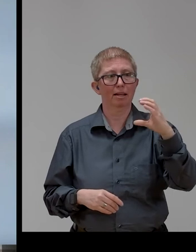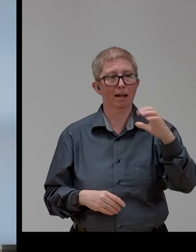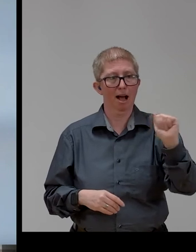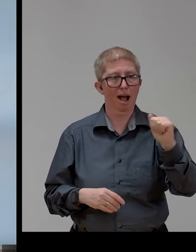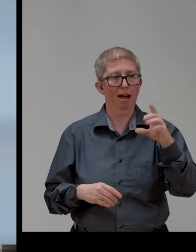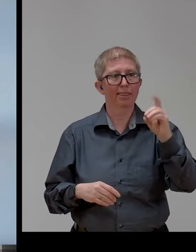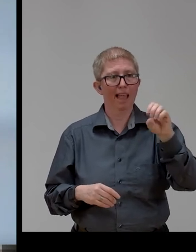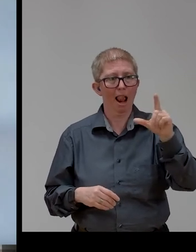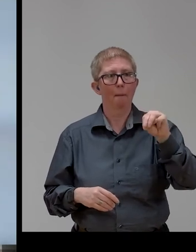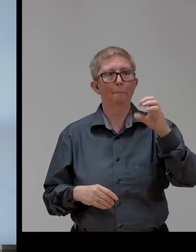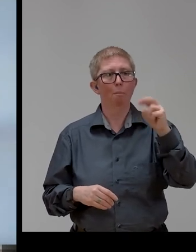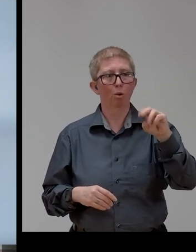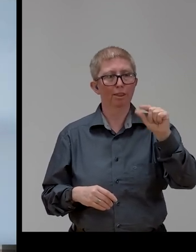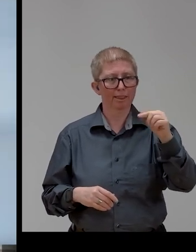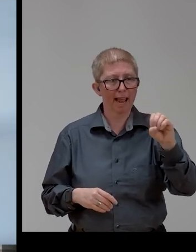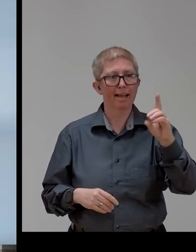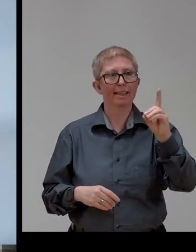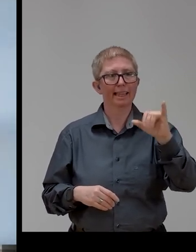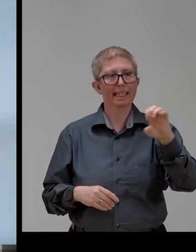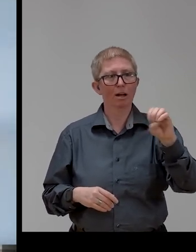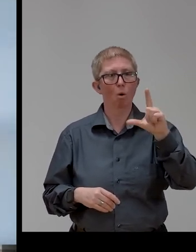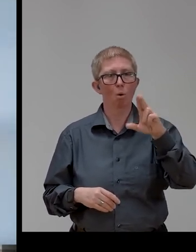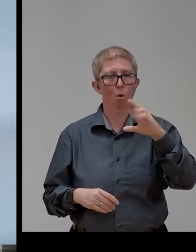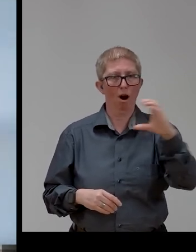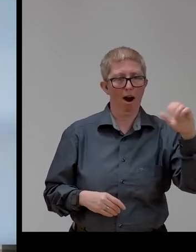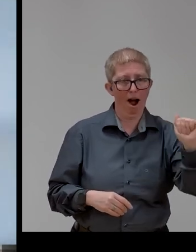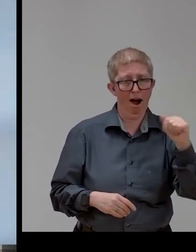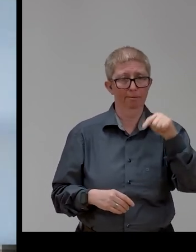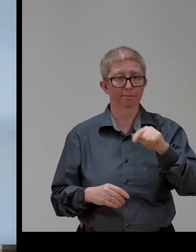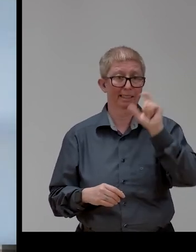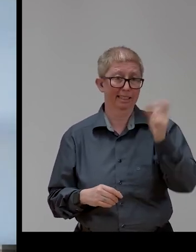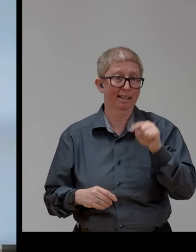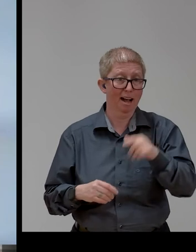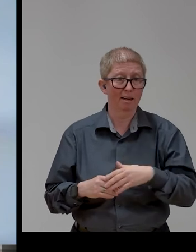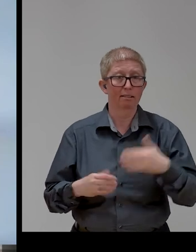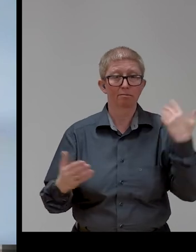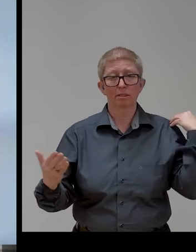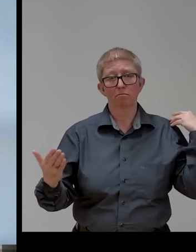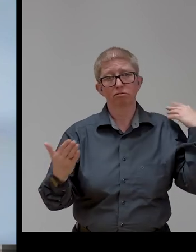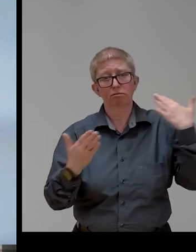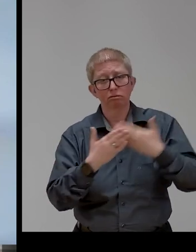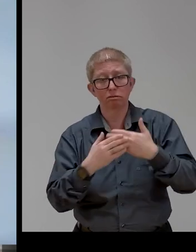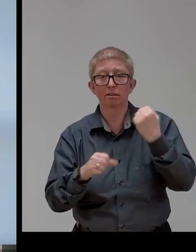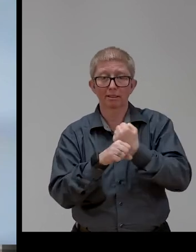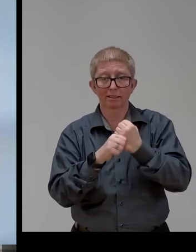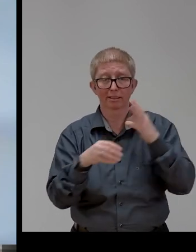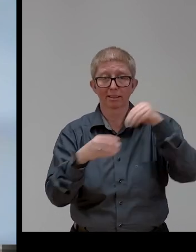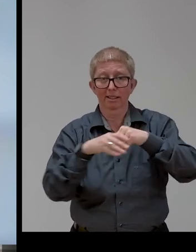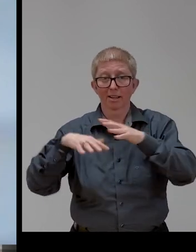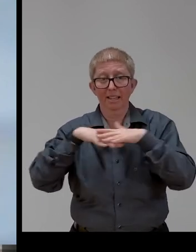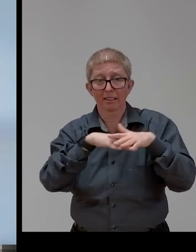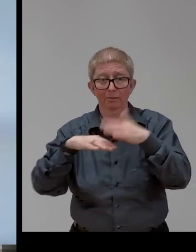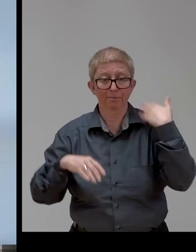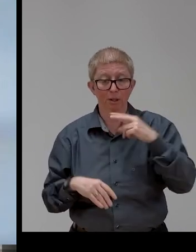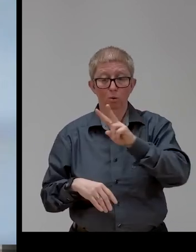Thematic Network of the EFC ever since the foundation joined in 2008. She